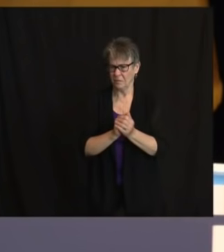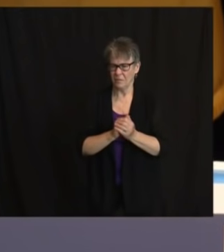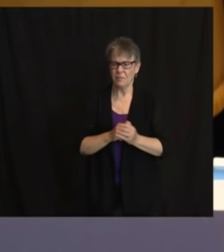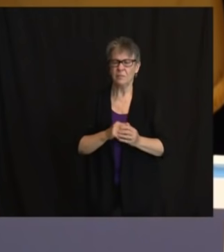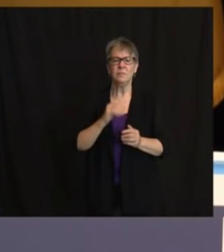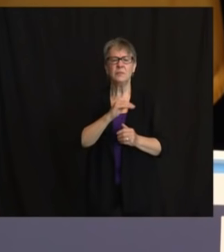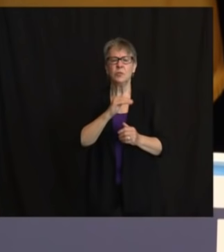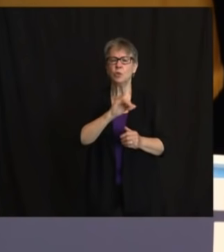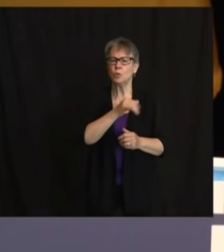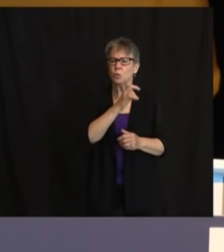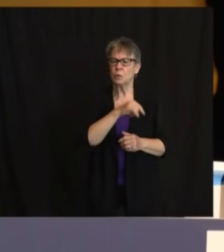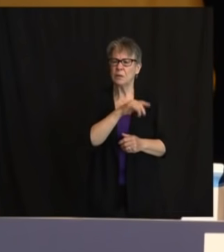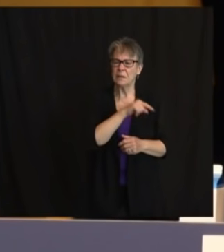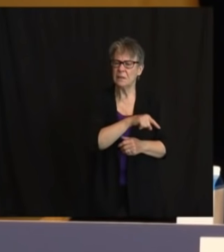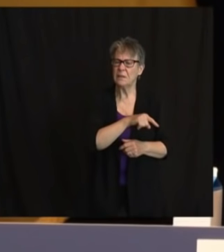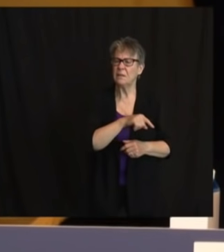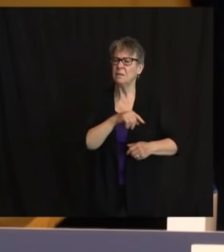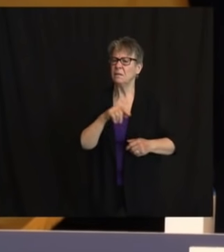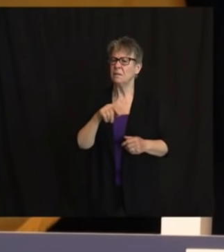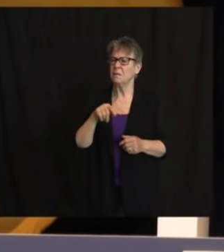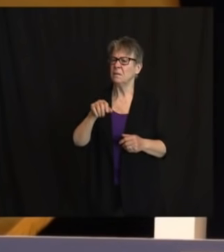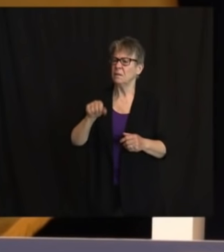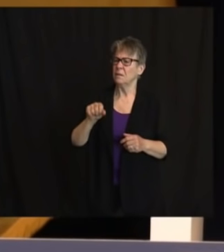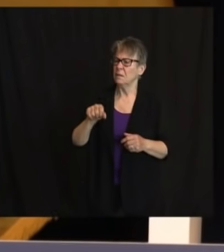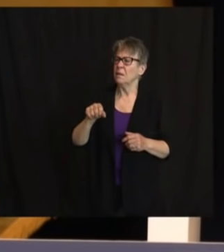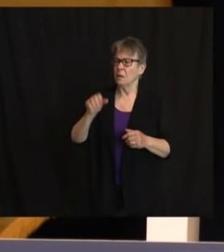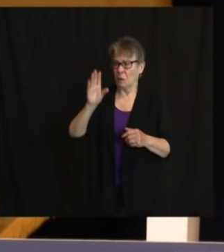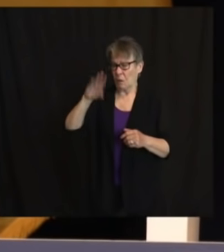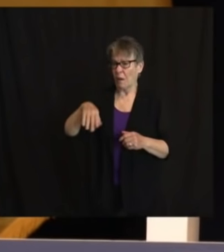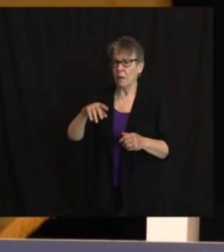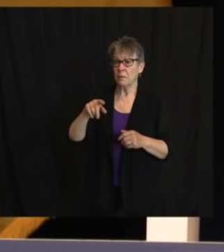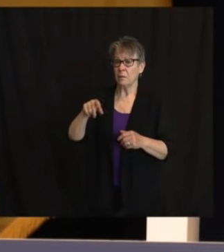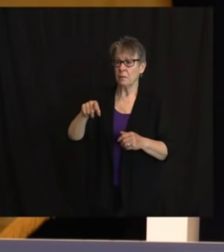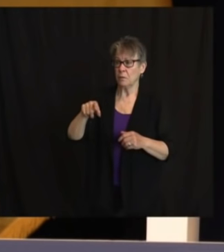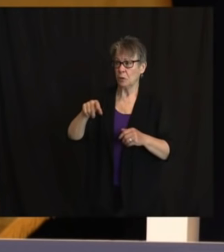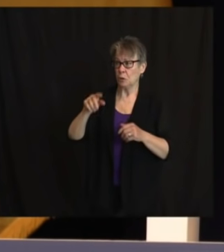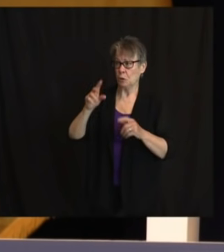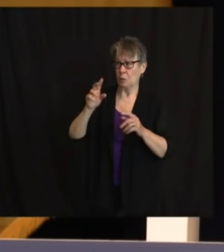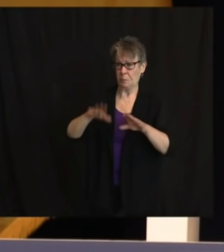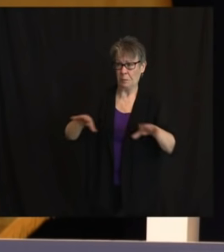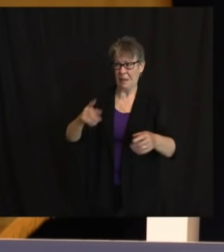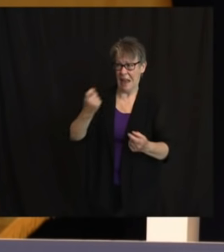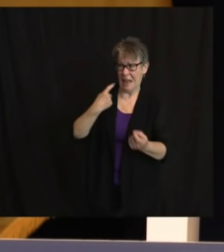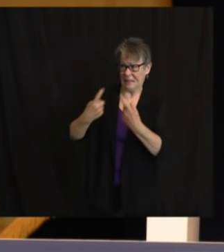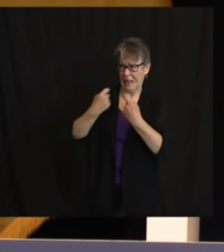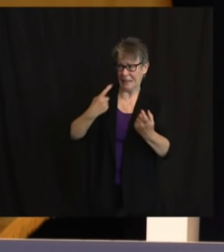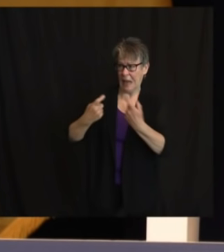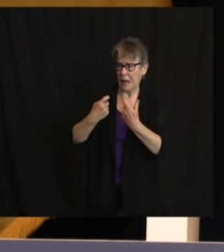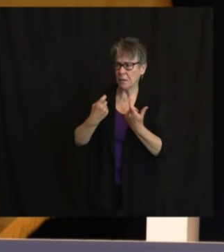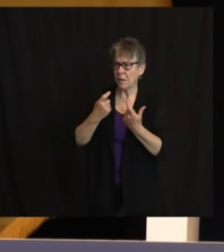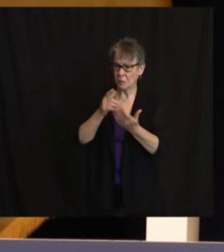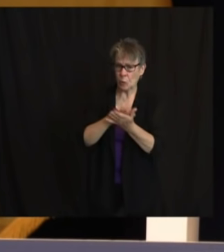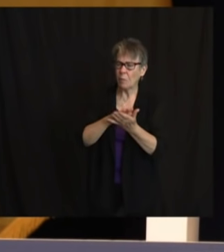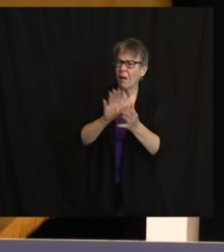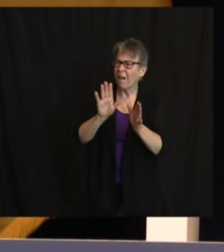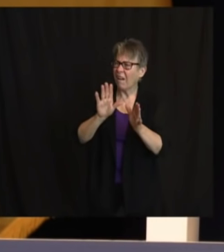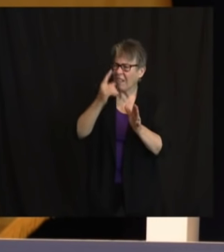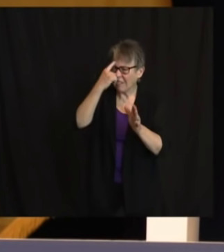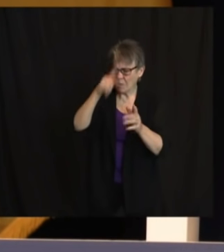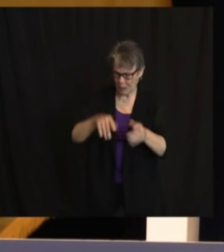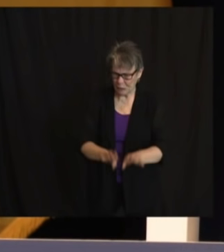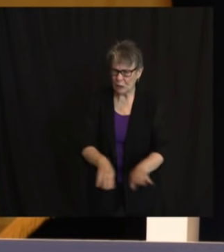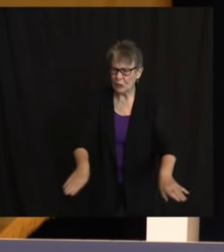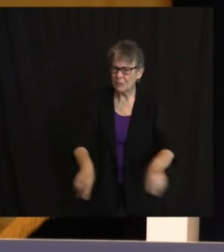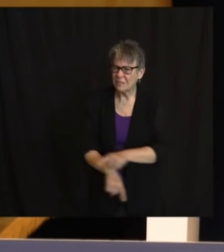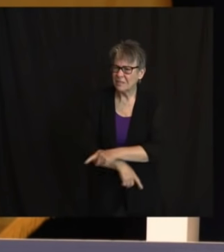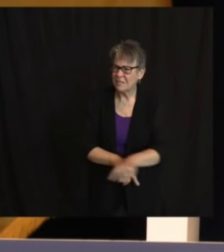to realize, and I get these questions as well, it doesn't seem like children are getting hit as hard, but they can still be carriers. And I think